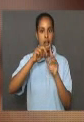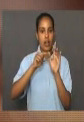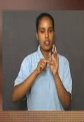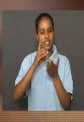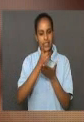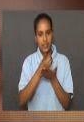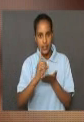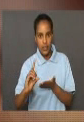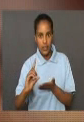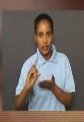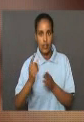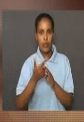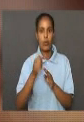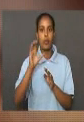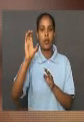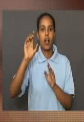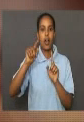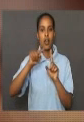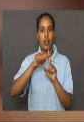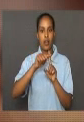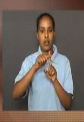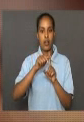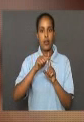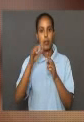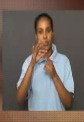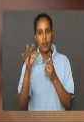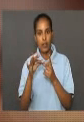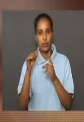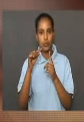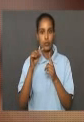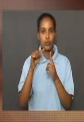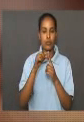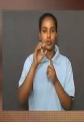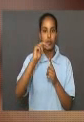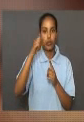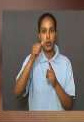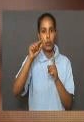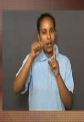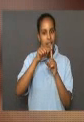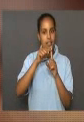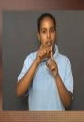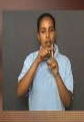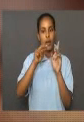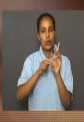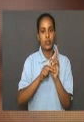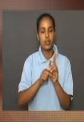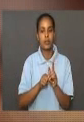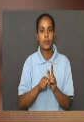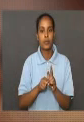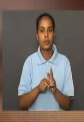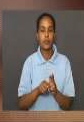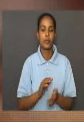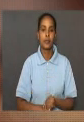are discharged from the cathode in preference to the sodium plus ions